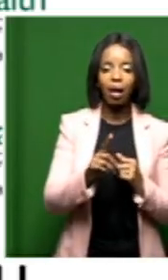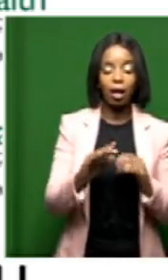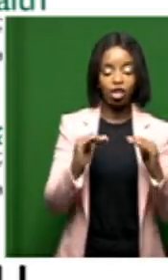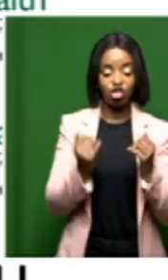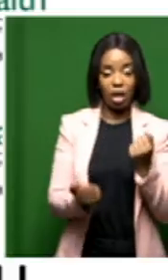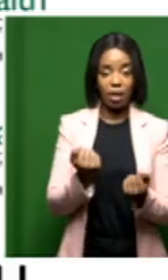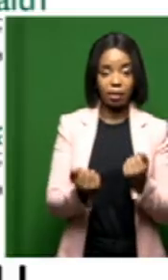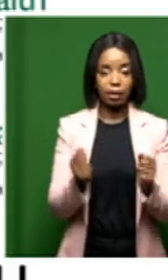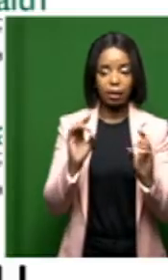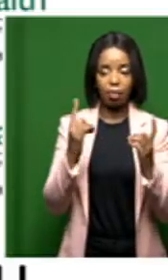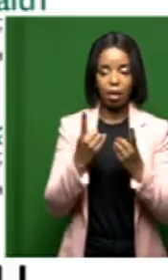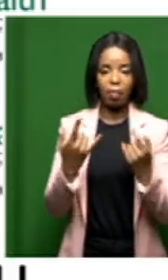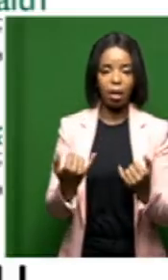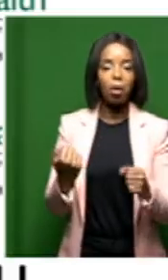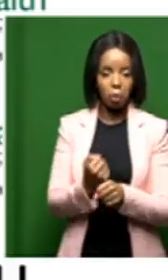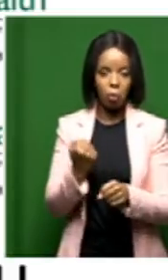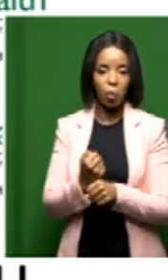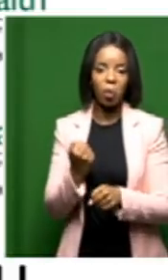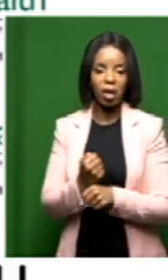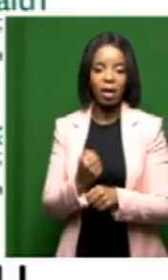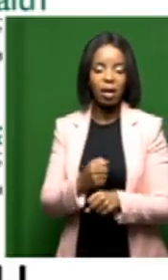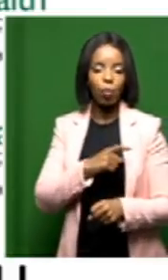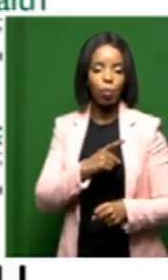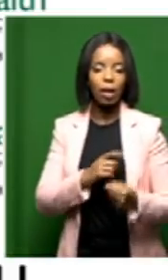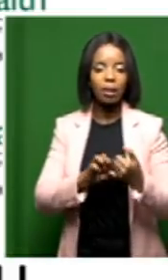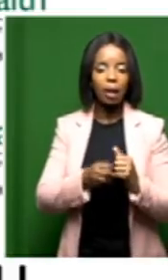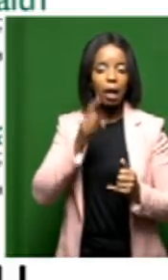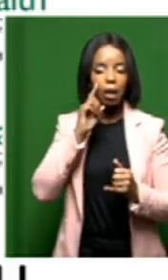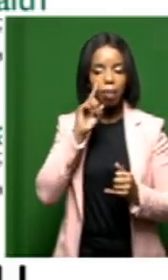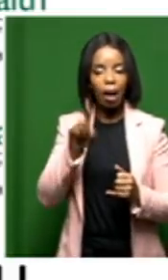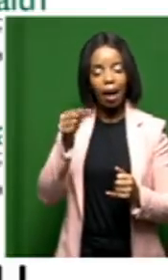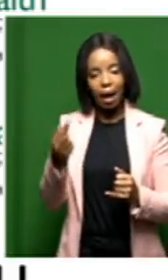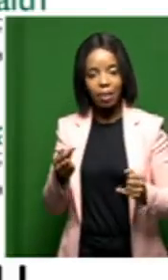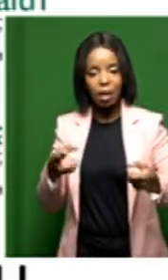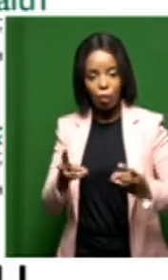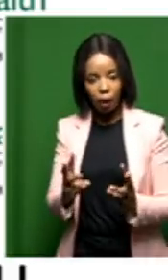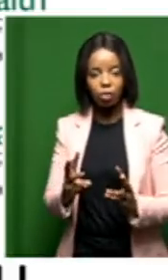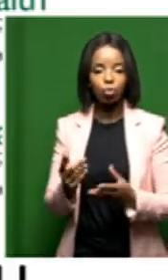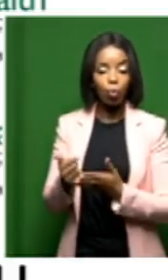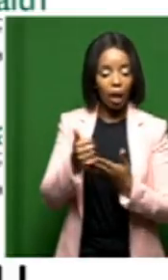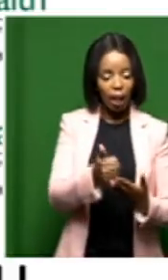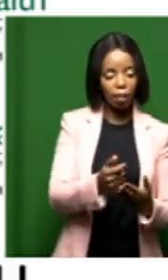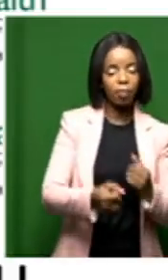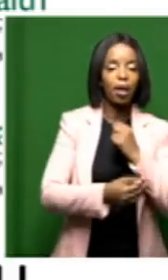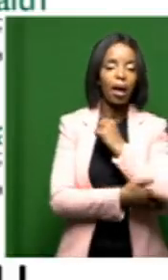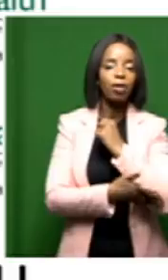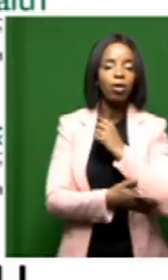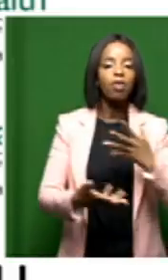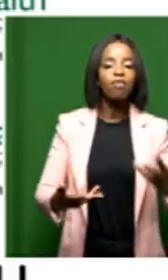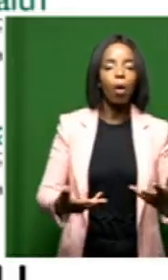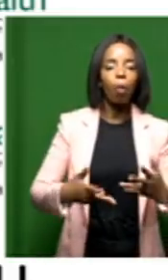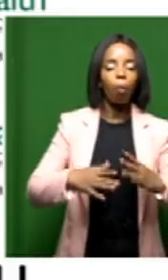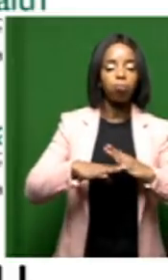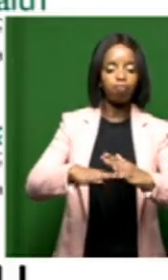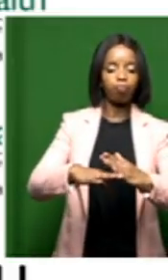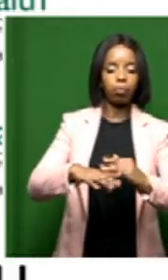are working hard behind the scenes to try and find other ways to have assist the country in terms of avoiding these